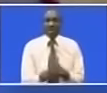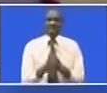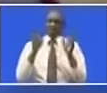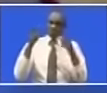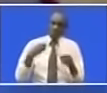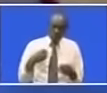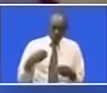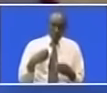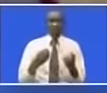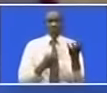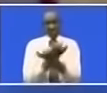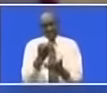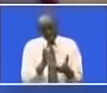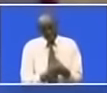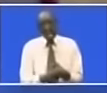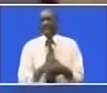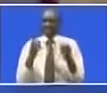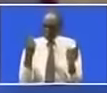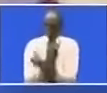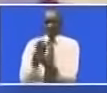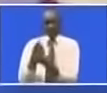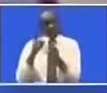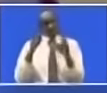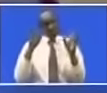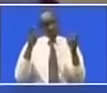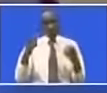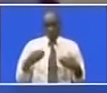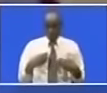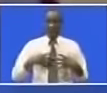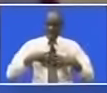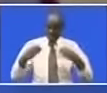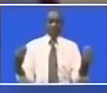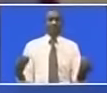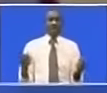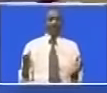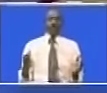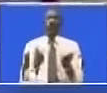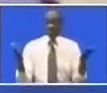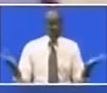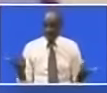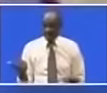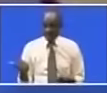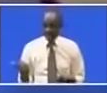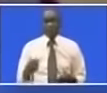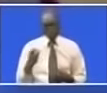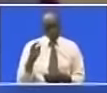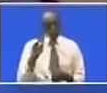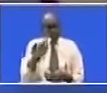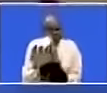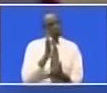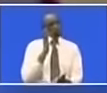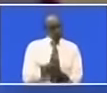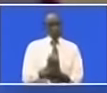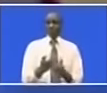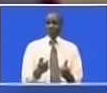of training, and even many of the issues of health and things like that. So by any means, given